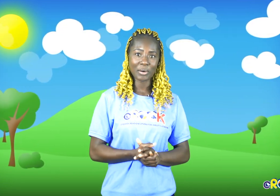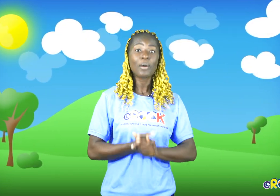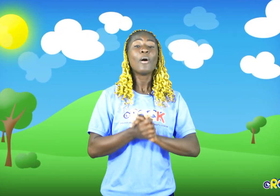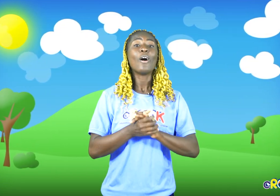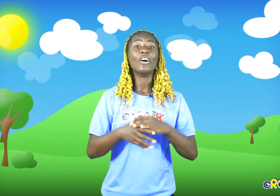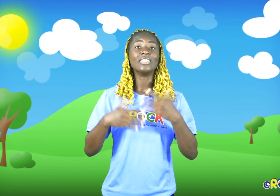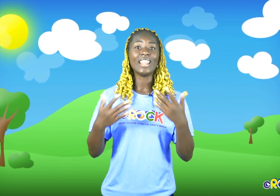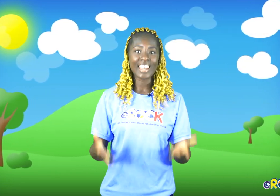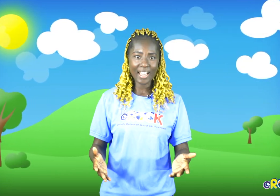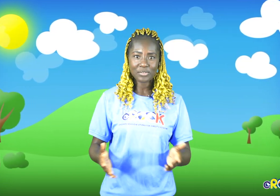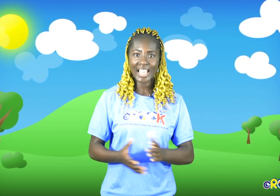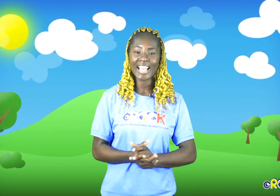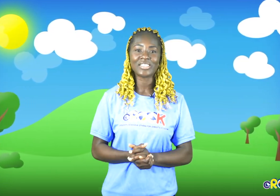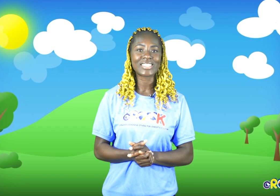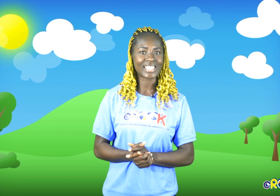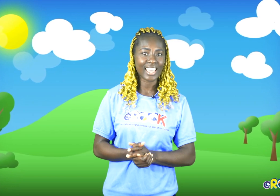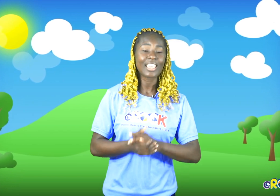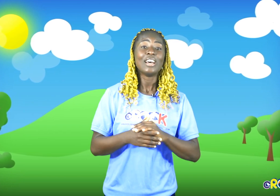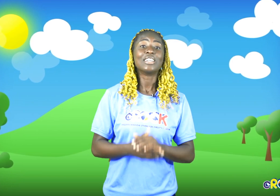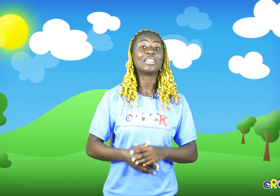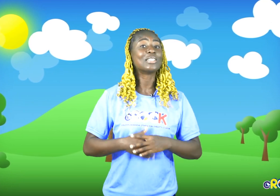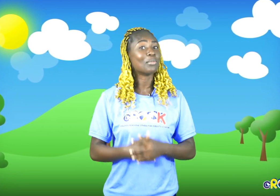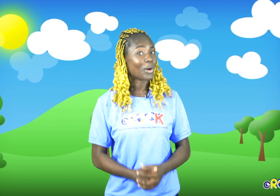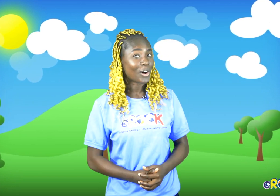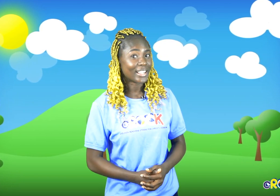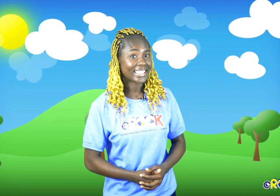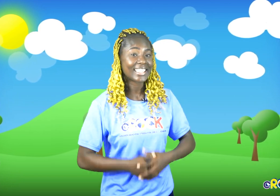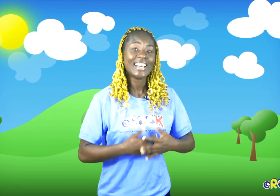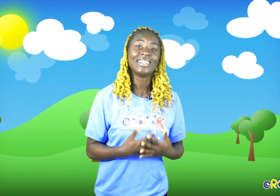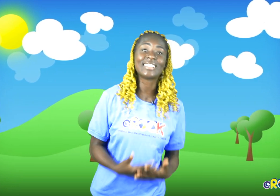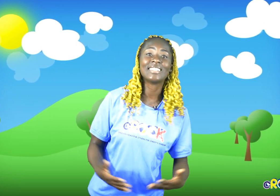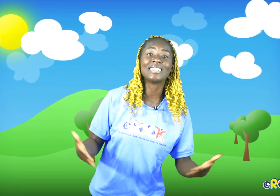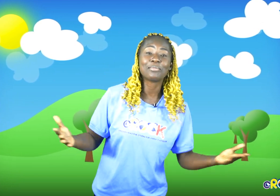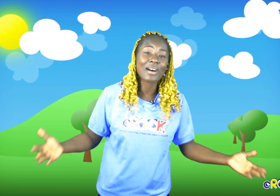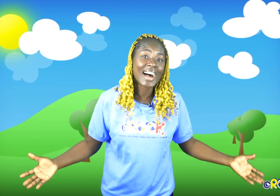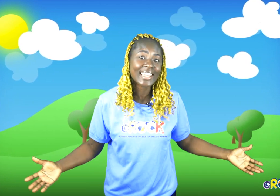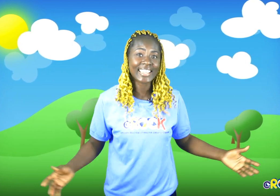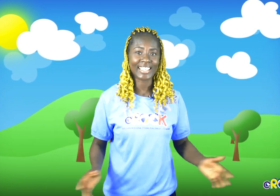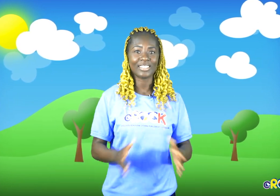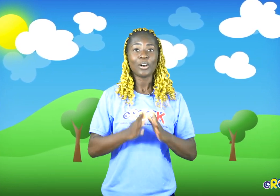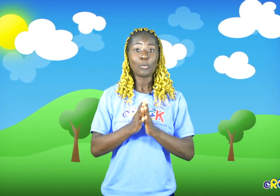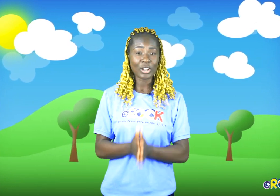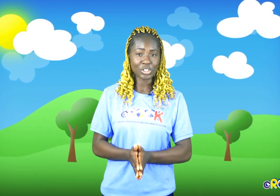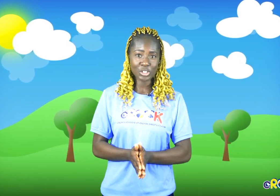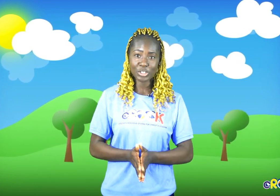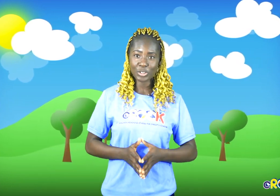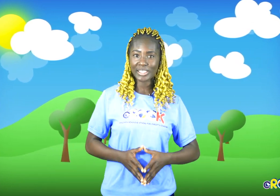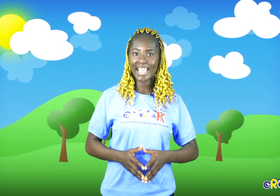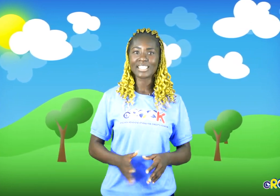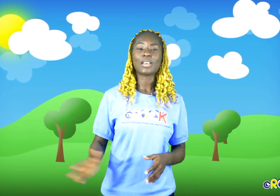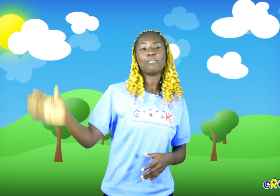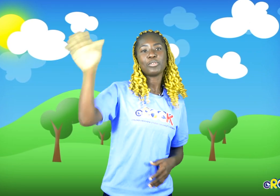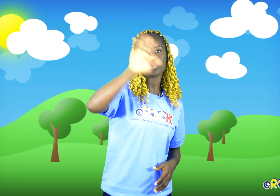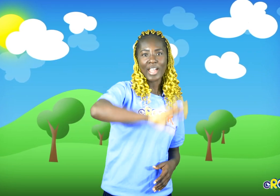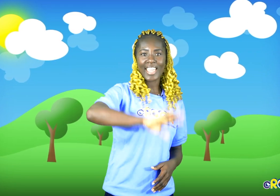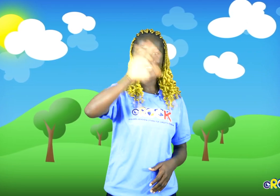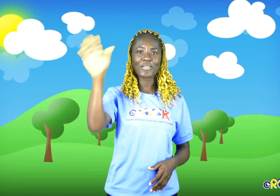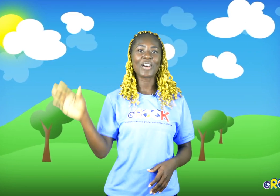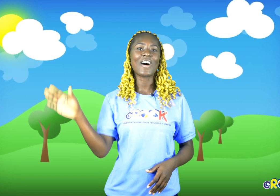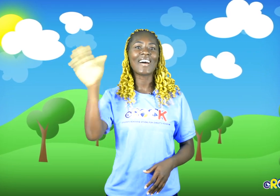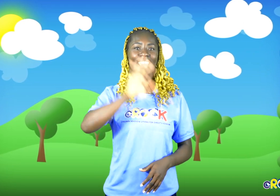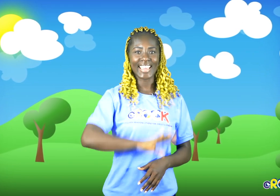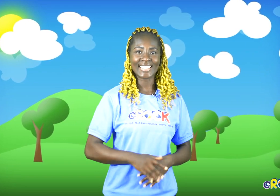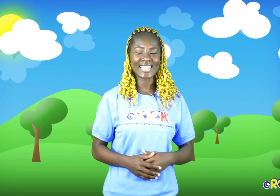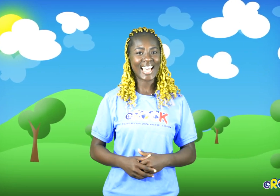to your neighbor on the left and you say, good morning, good morning. What do you do next? You